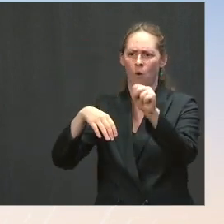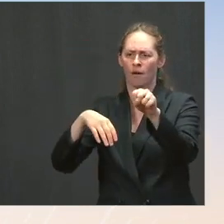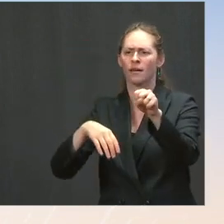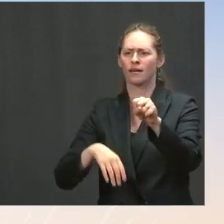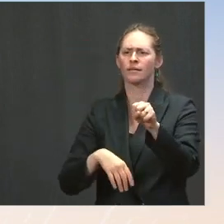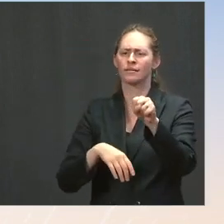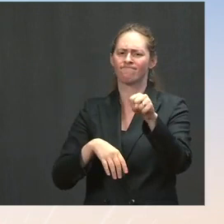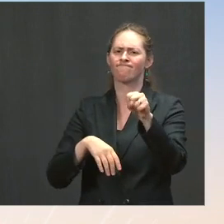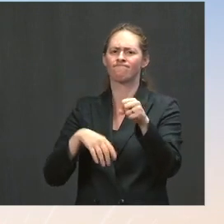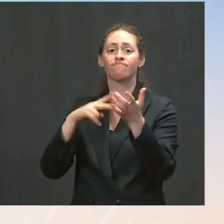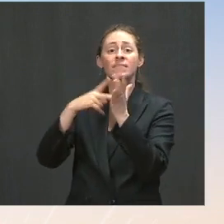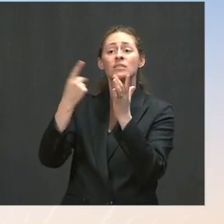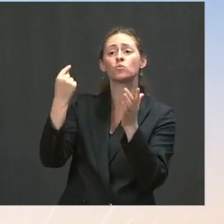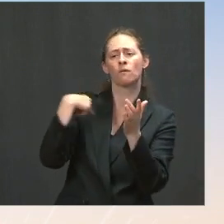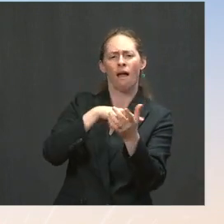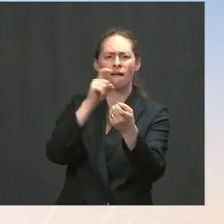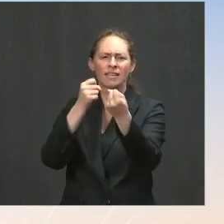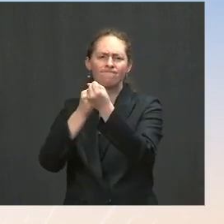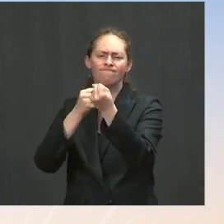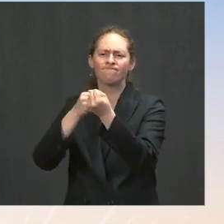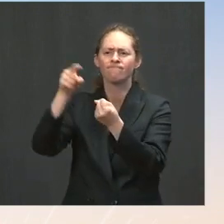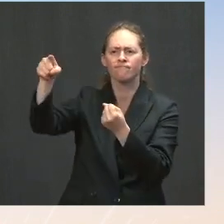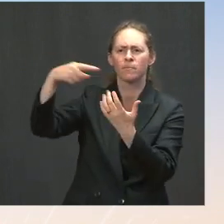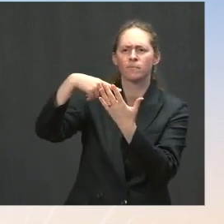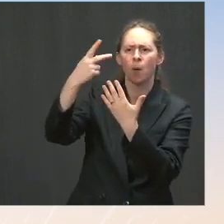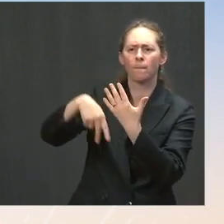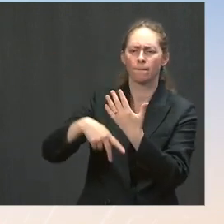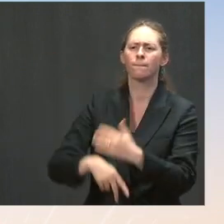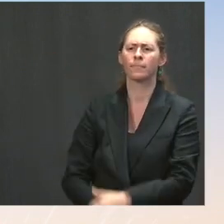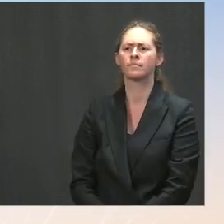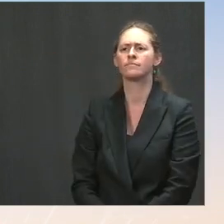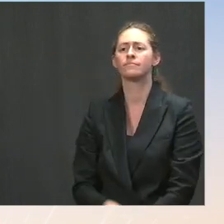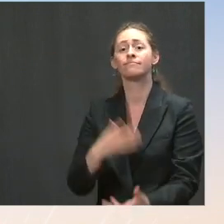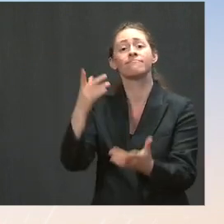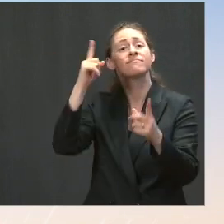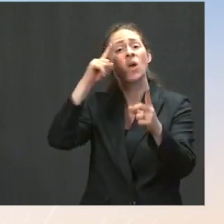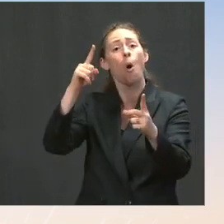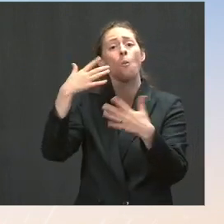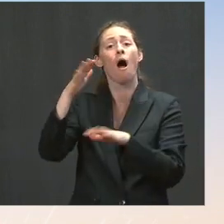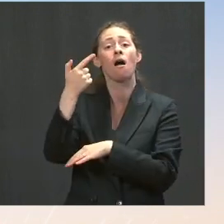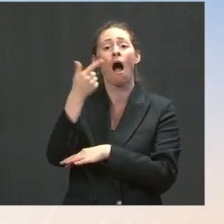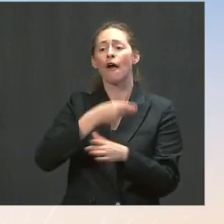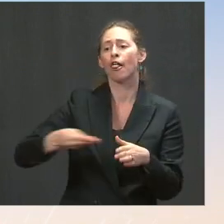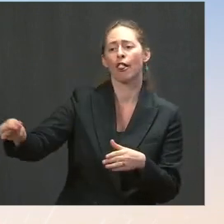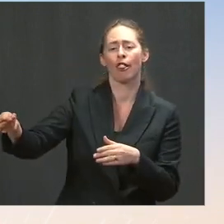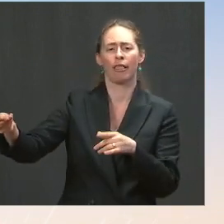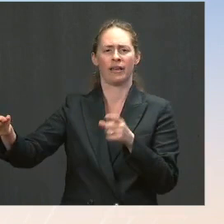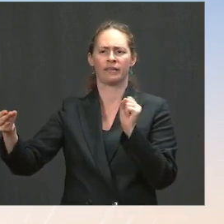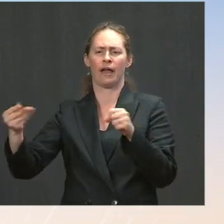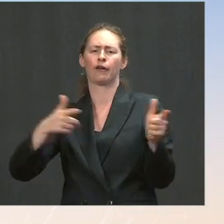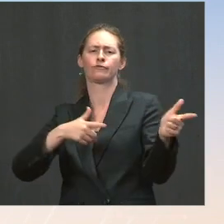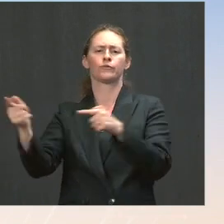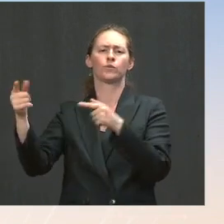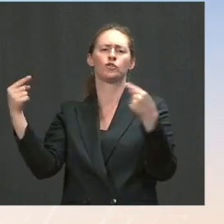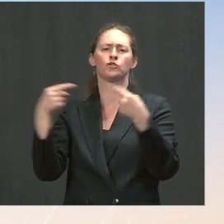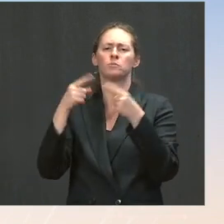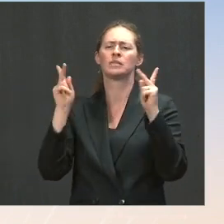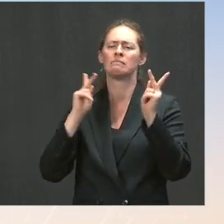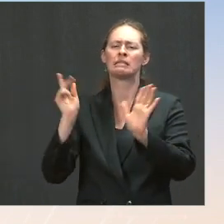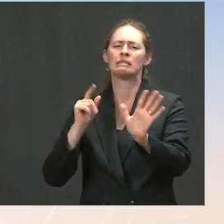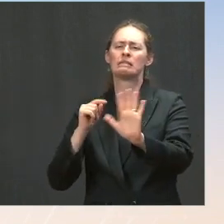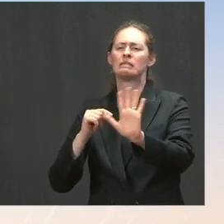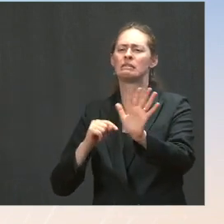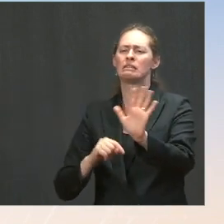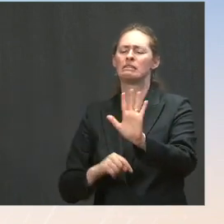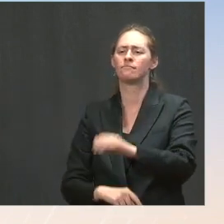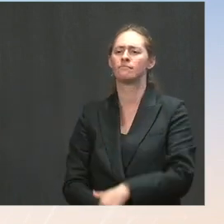greater efforts to make sure guns don't get in the hands of criminals who could do harm, and more assistance to local police forces